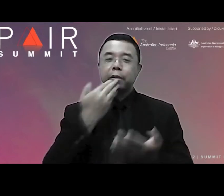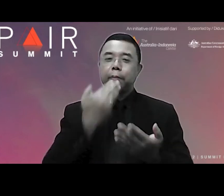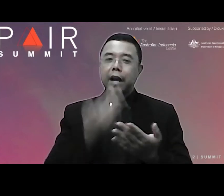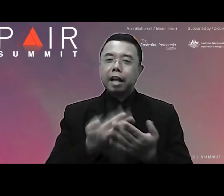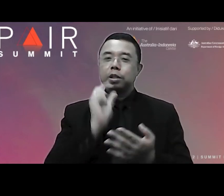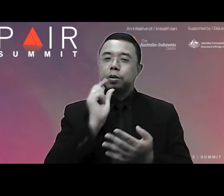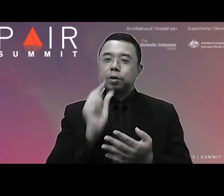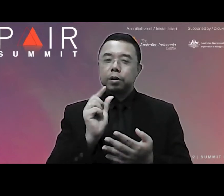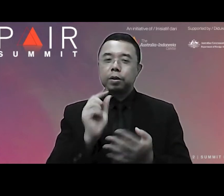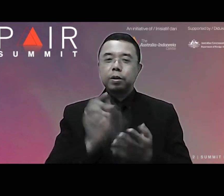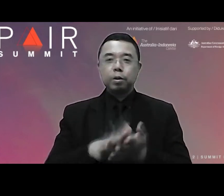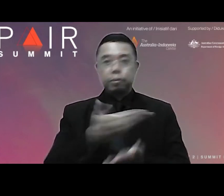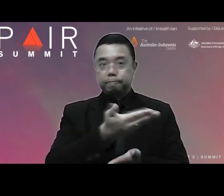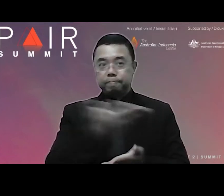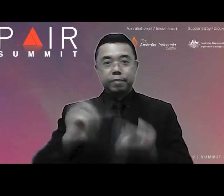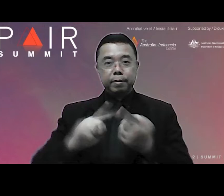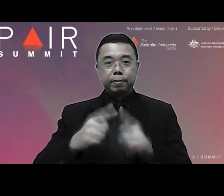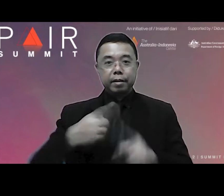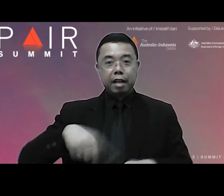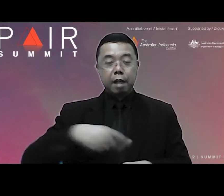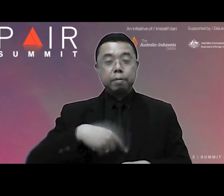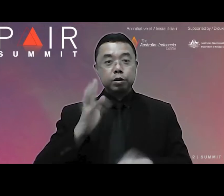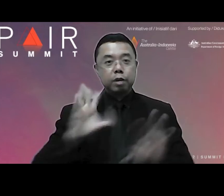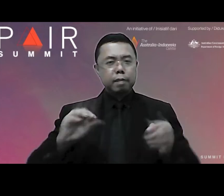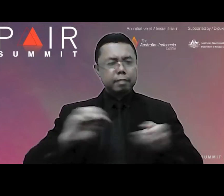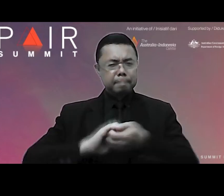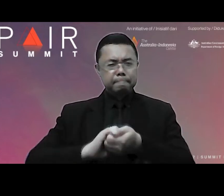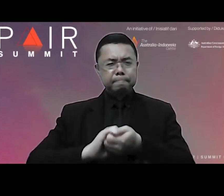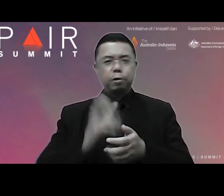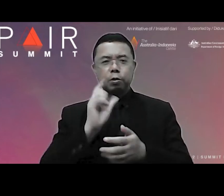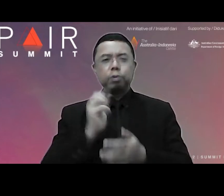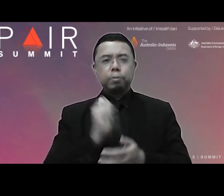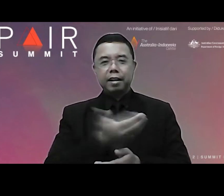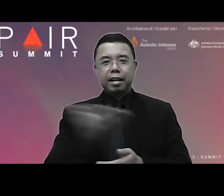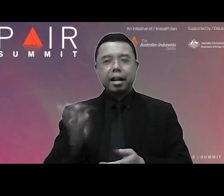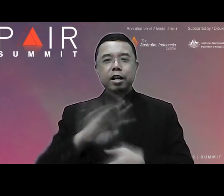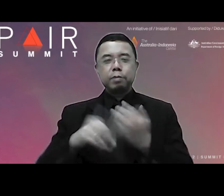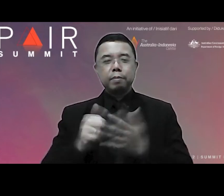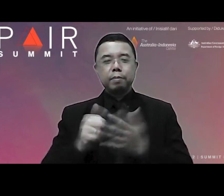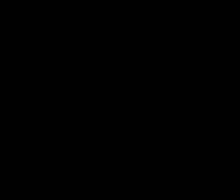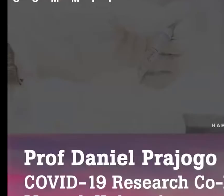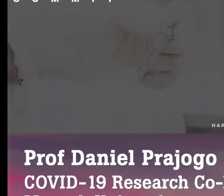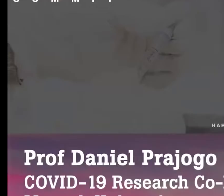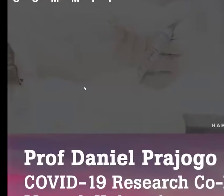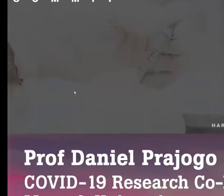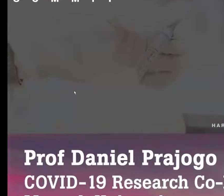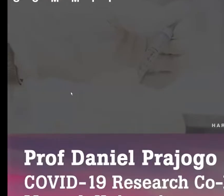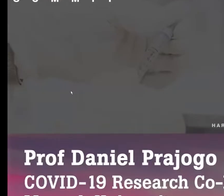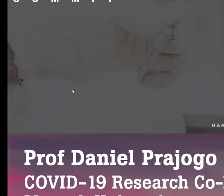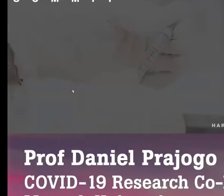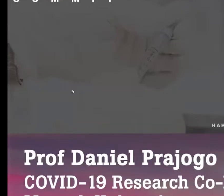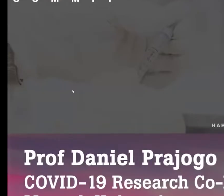their efforts. We do appreciate it. Let me introduce to you now our wonderful panel. Daniel Prayogo is from